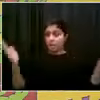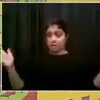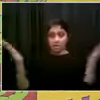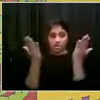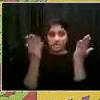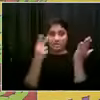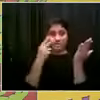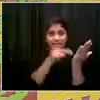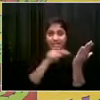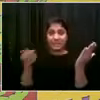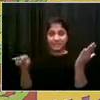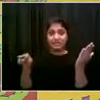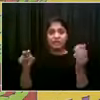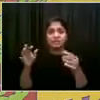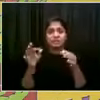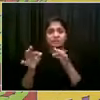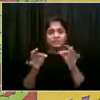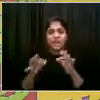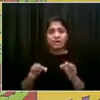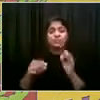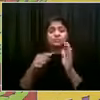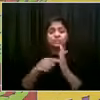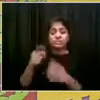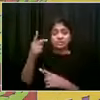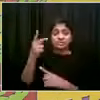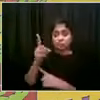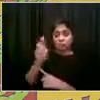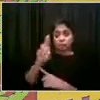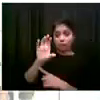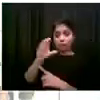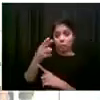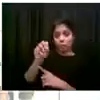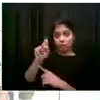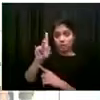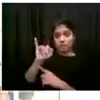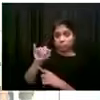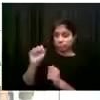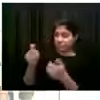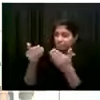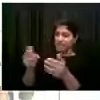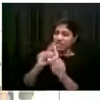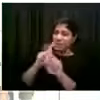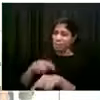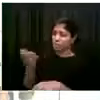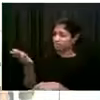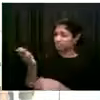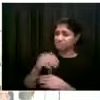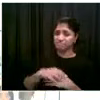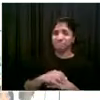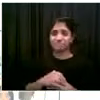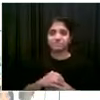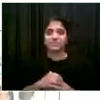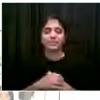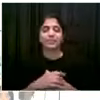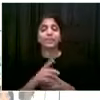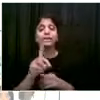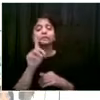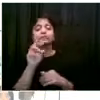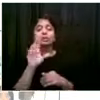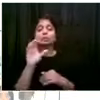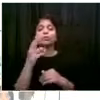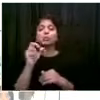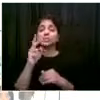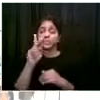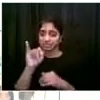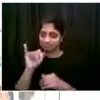Thank you so much, sir. And I'll speak to the smaller point first and then the larger point. With respect to what our